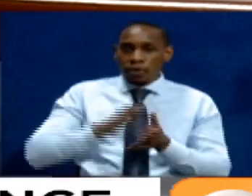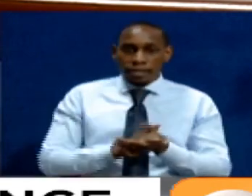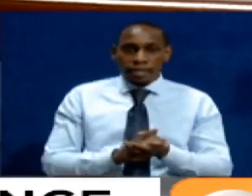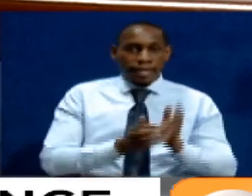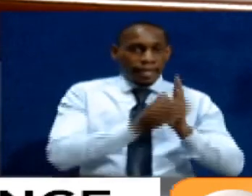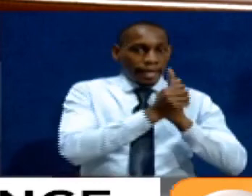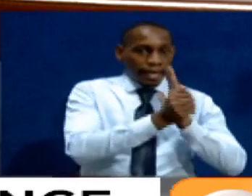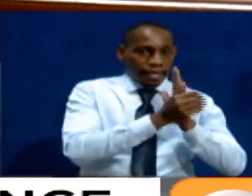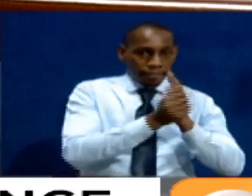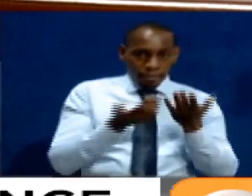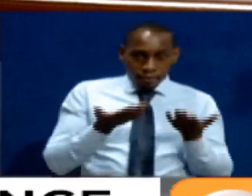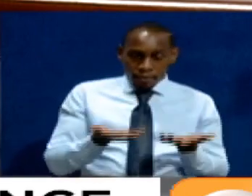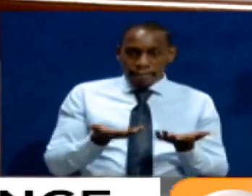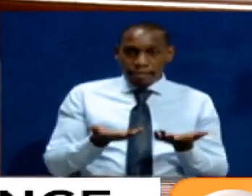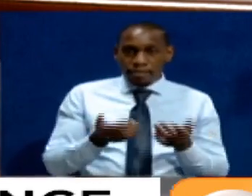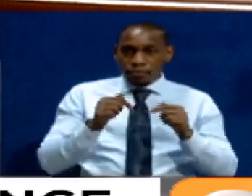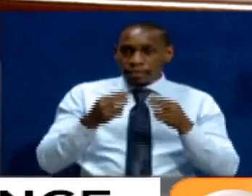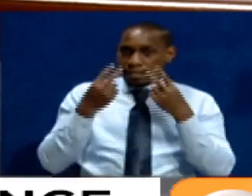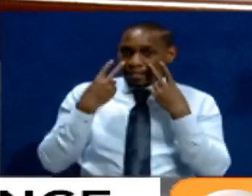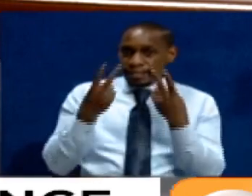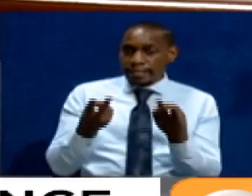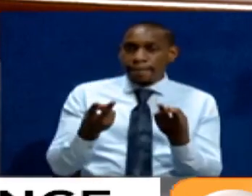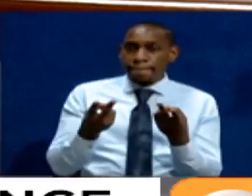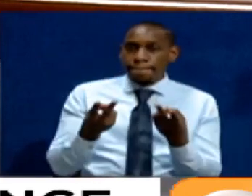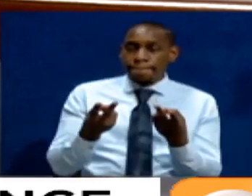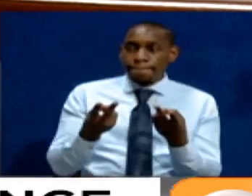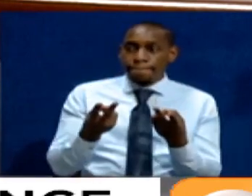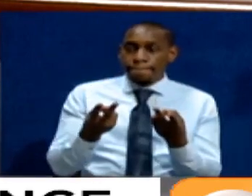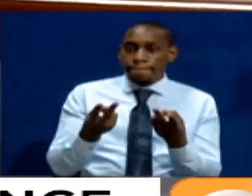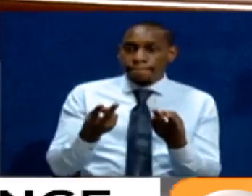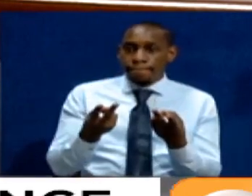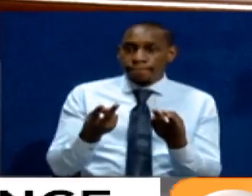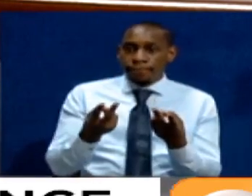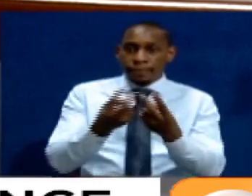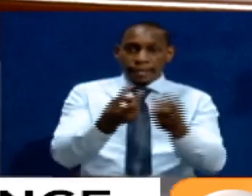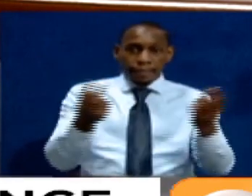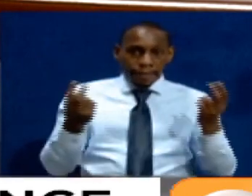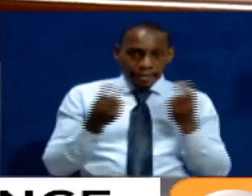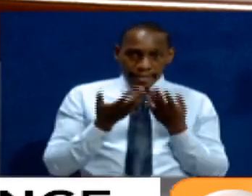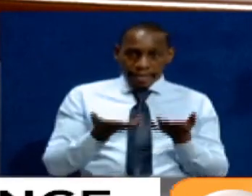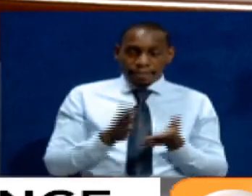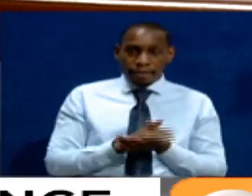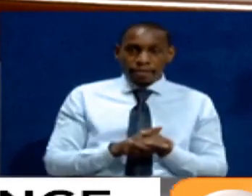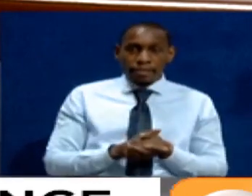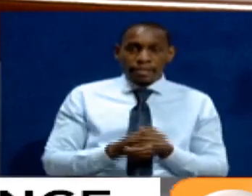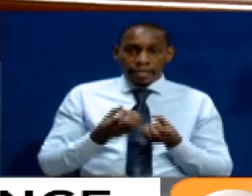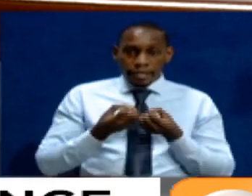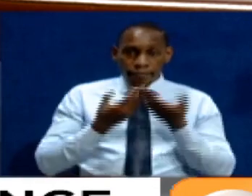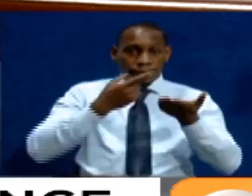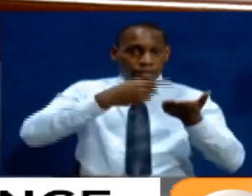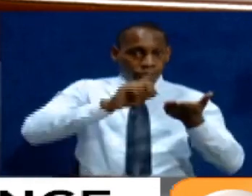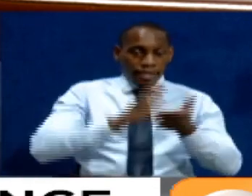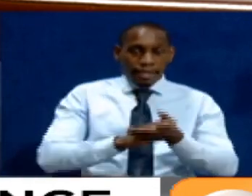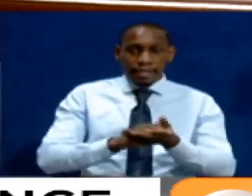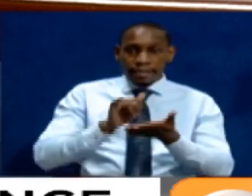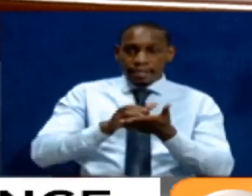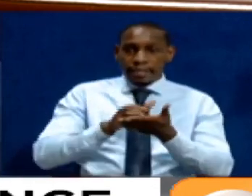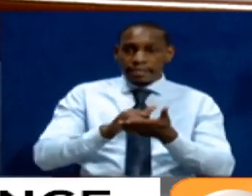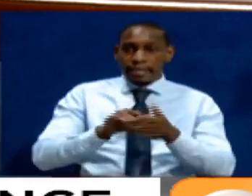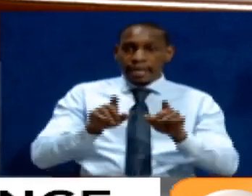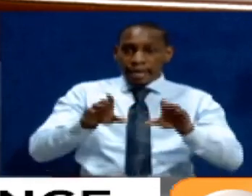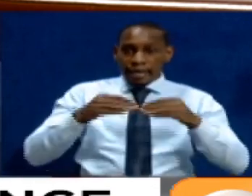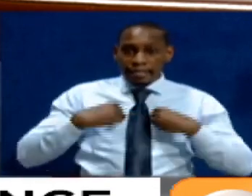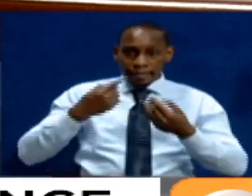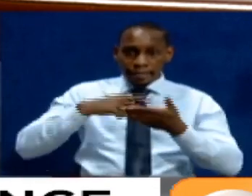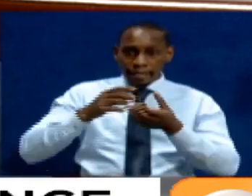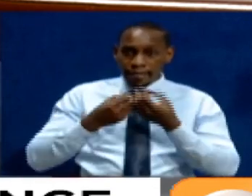The experts are here. Today you've seen this panel here. With the right information, get that right